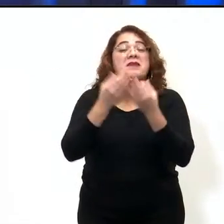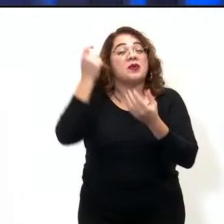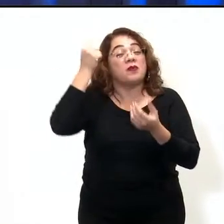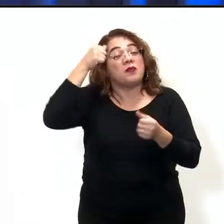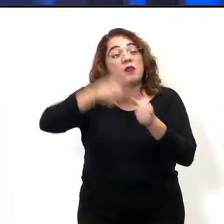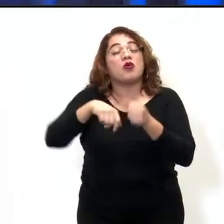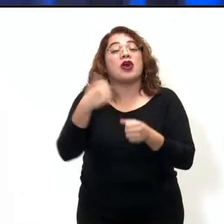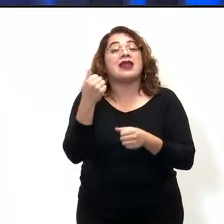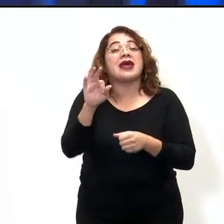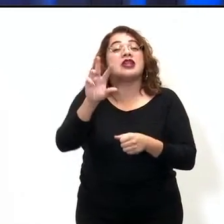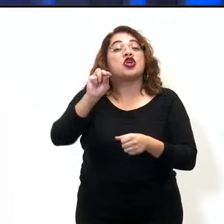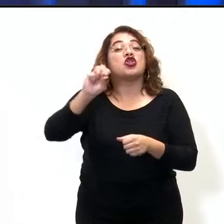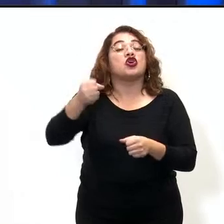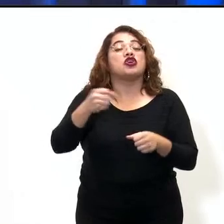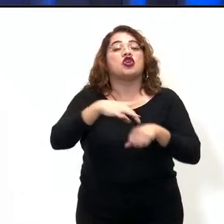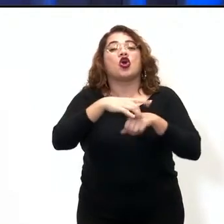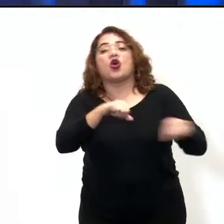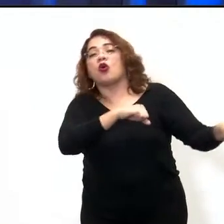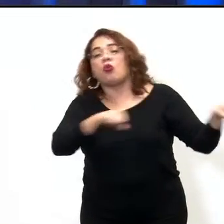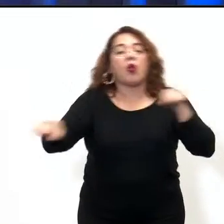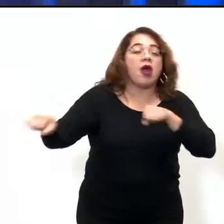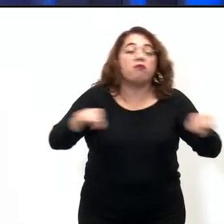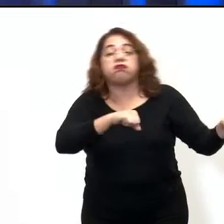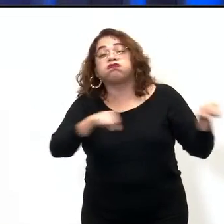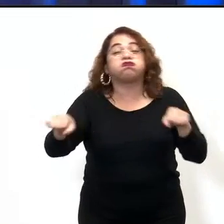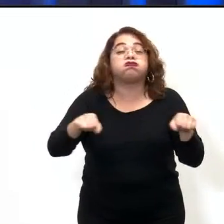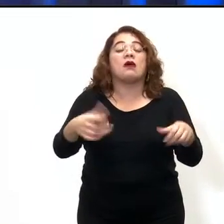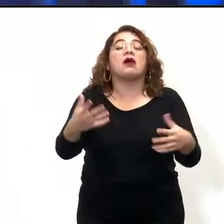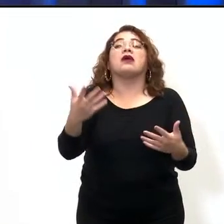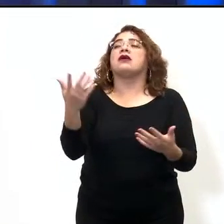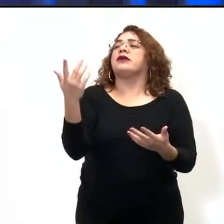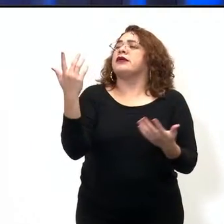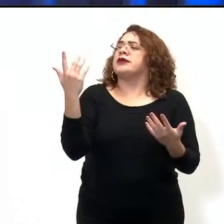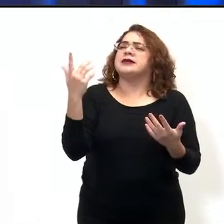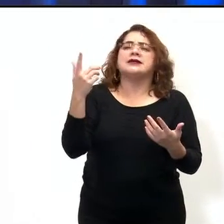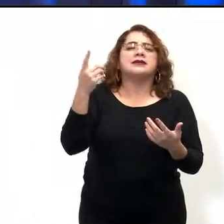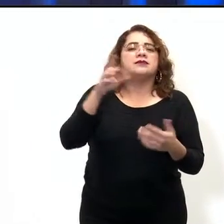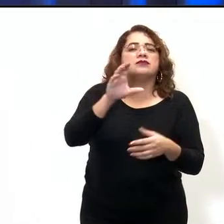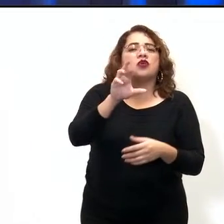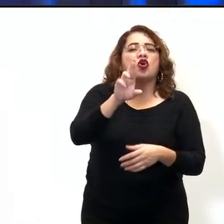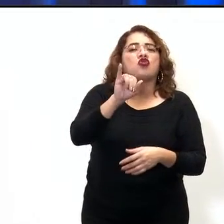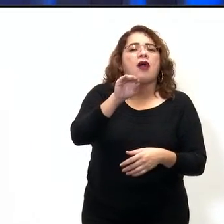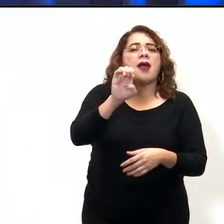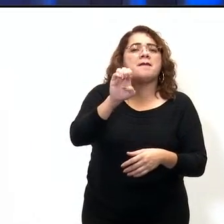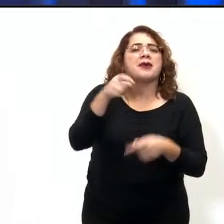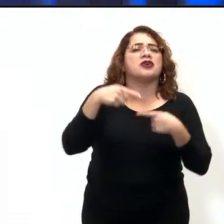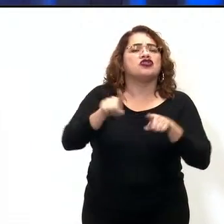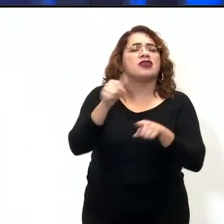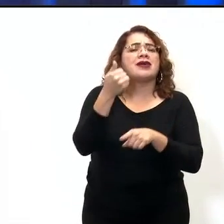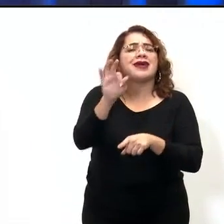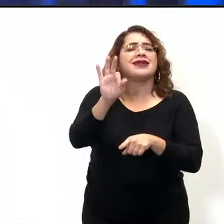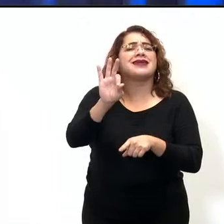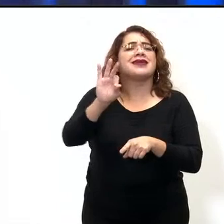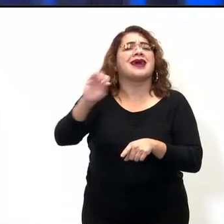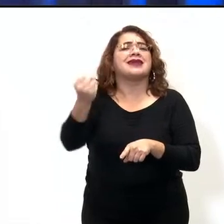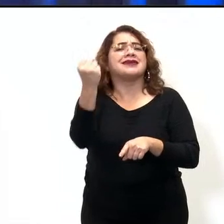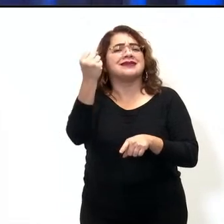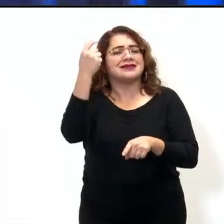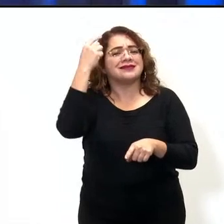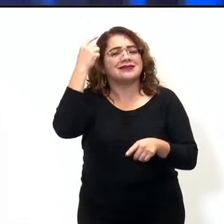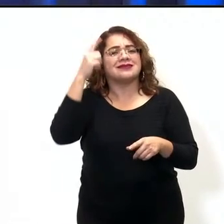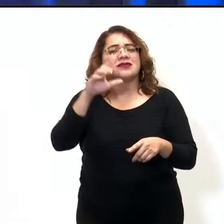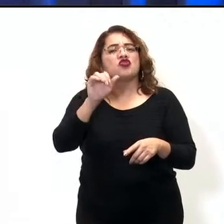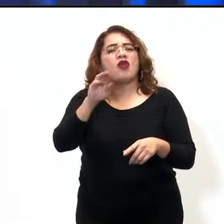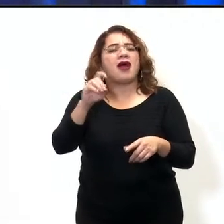in the 1930s, not a year where we had a crime spike in the 1990s. This